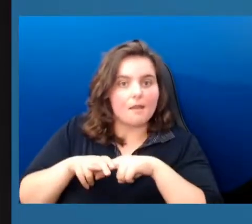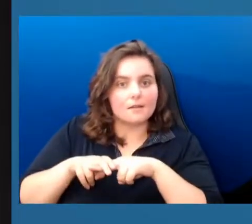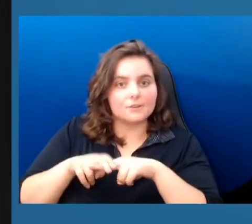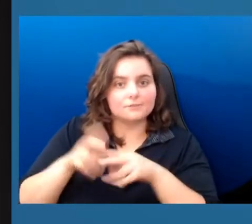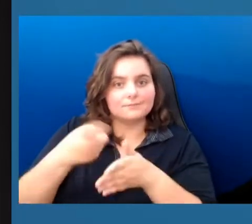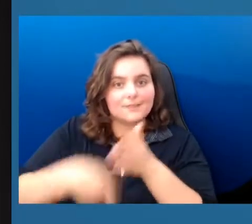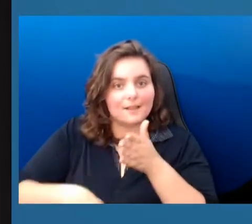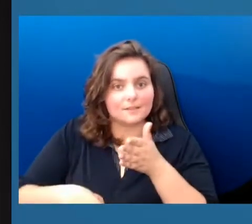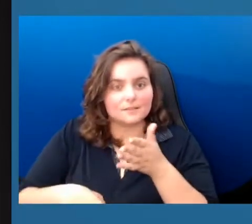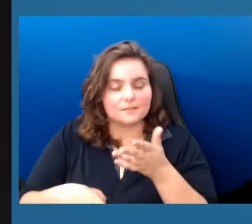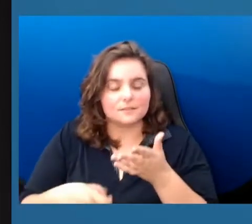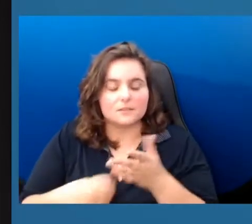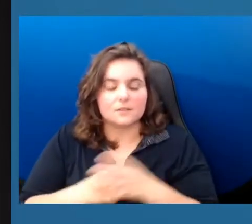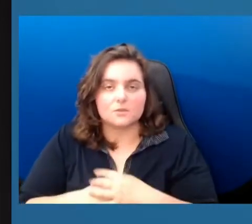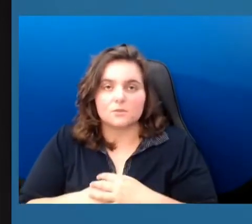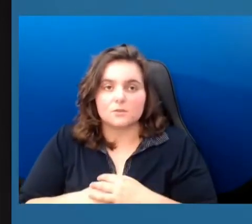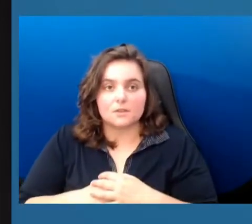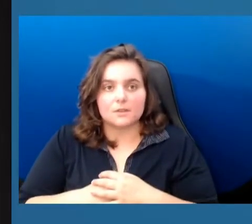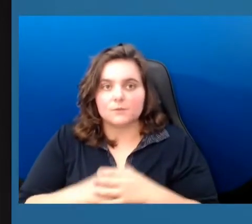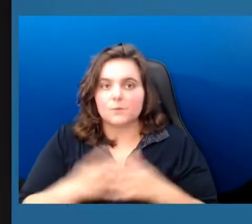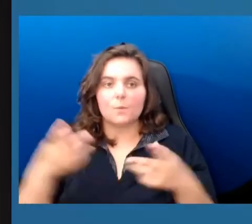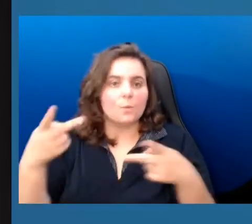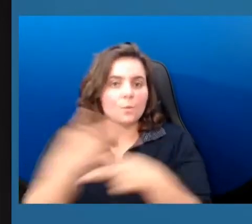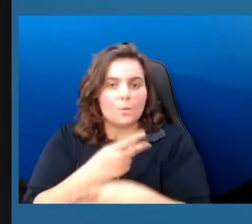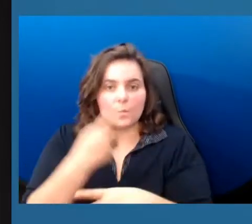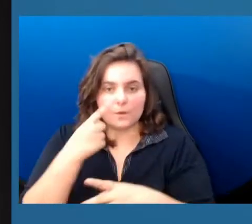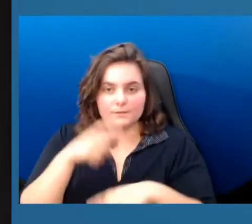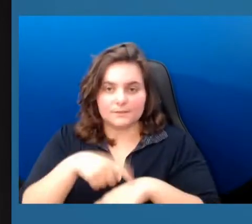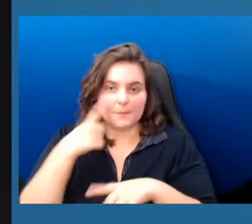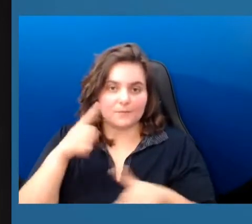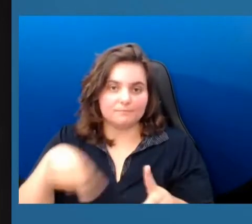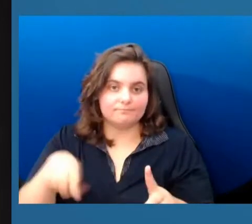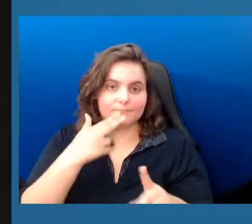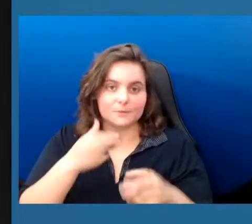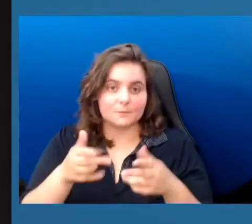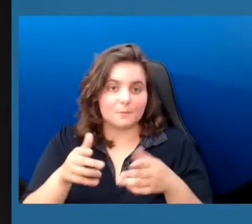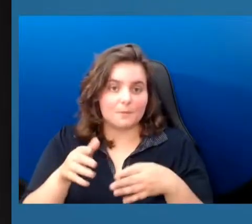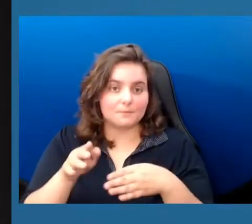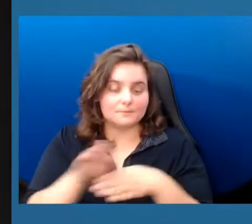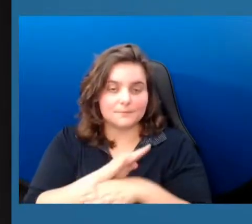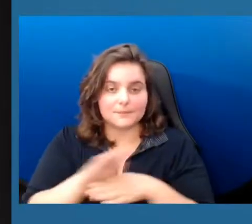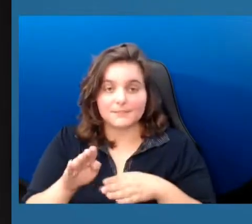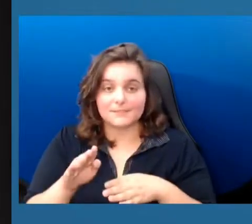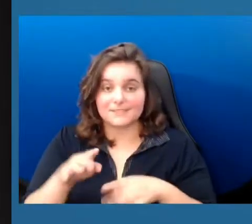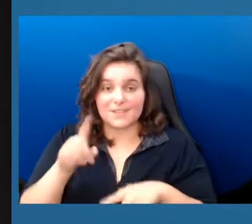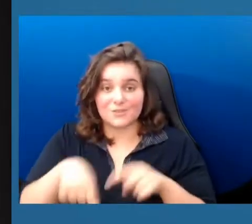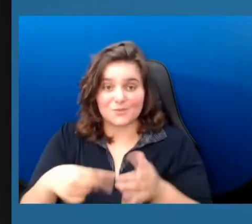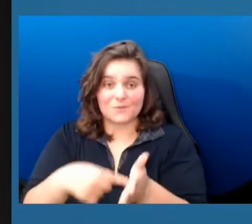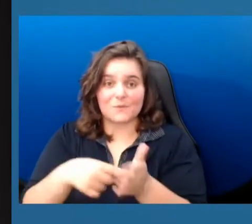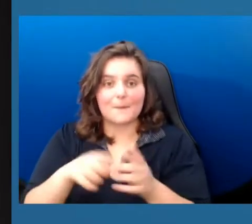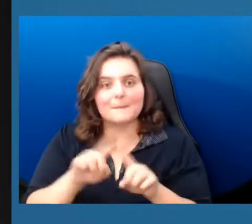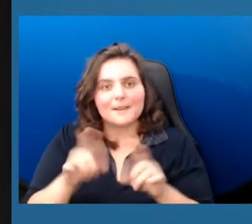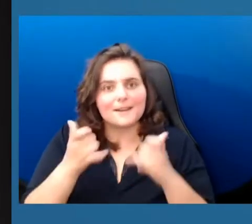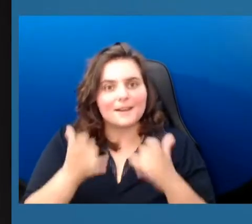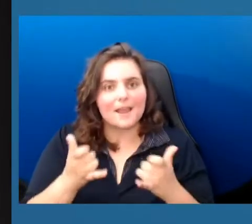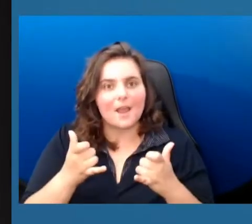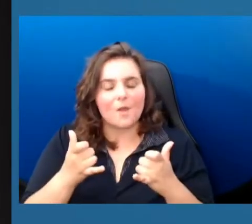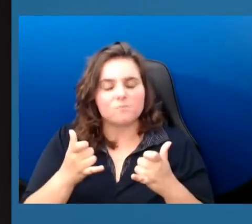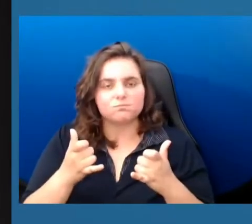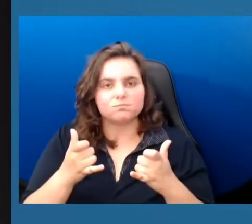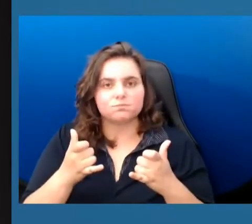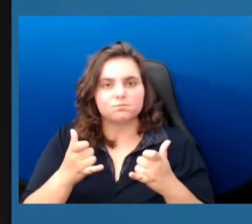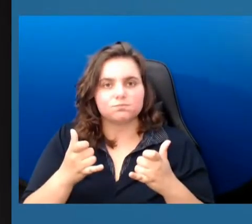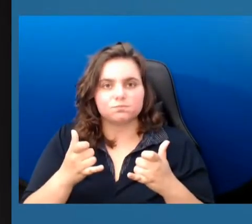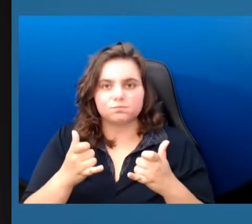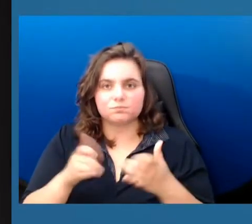was the worst time for them, and it was when they could least afford it. But now relief is coming, and it's so great